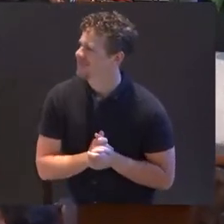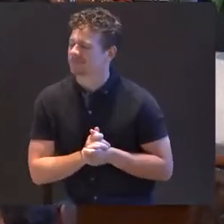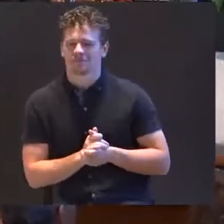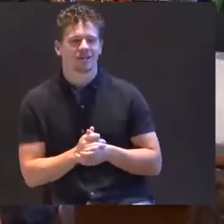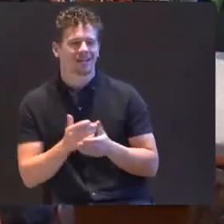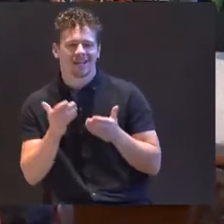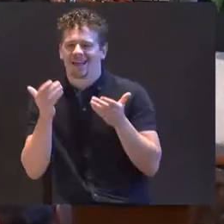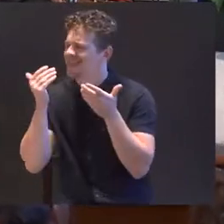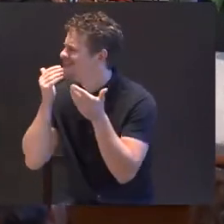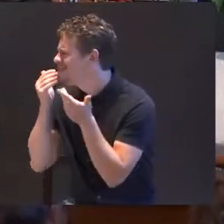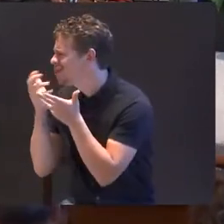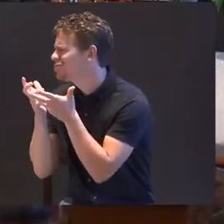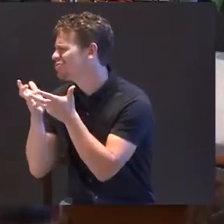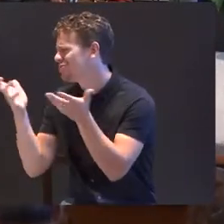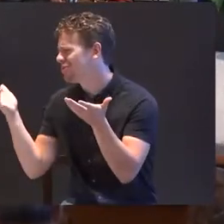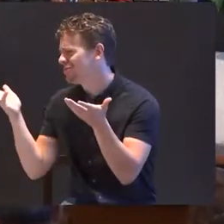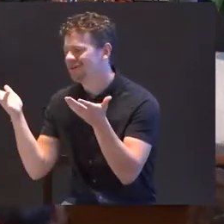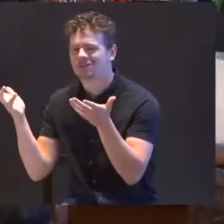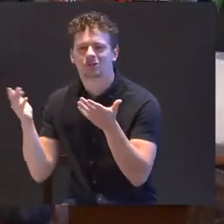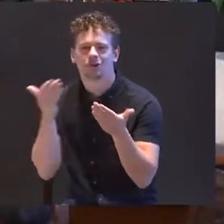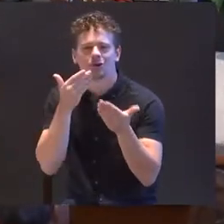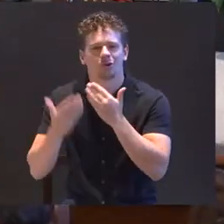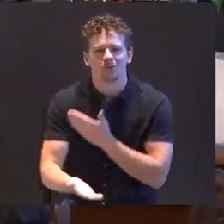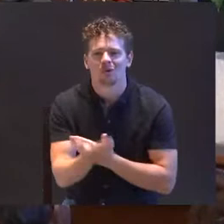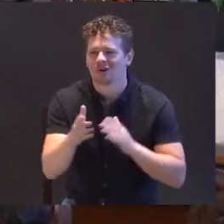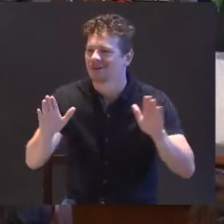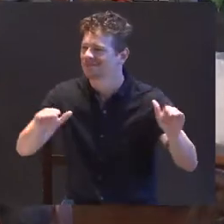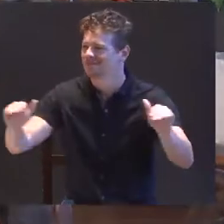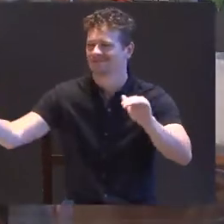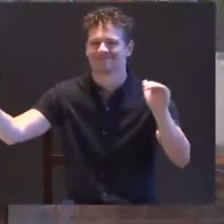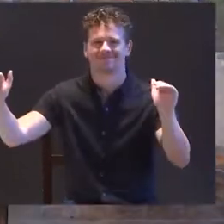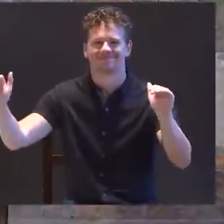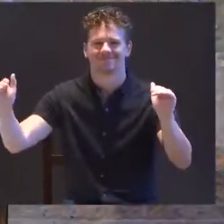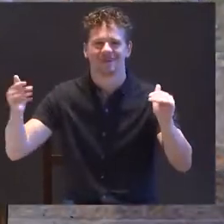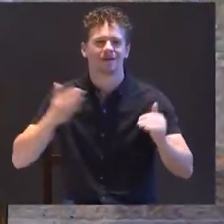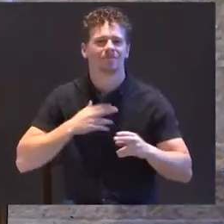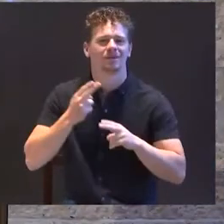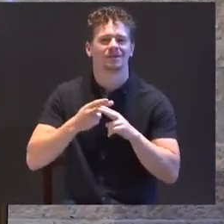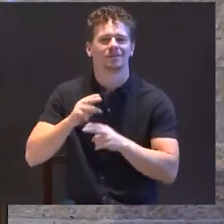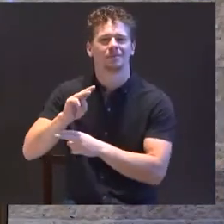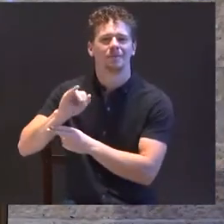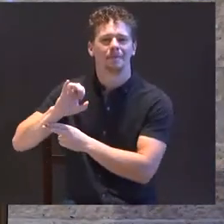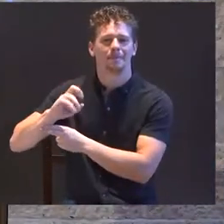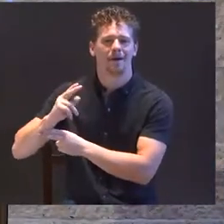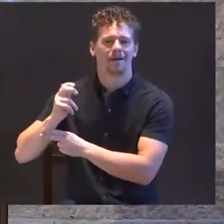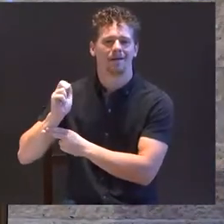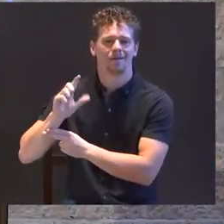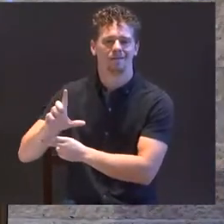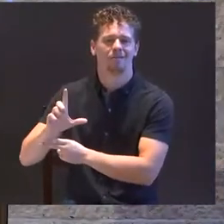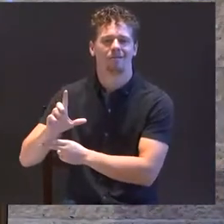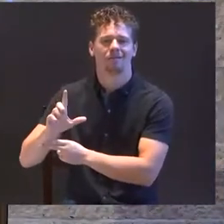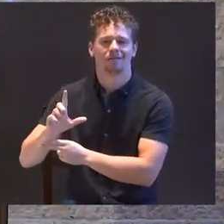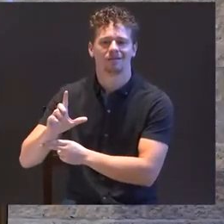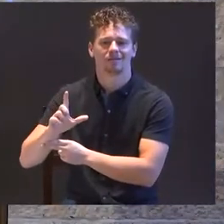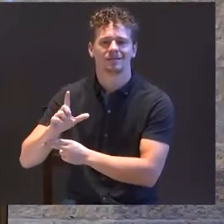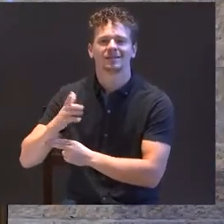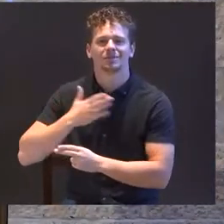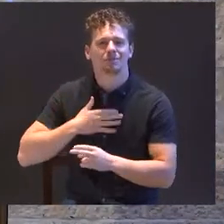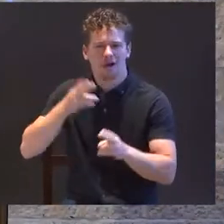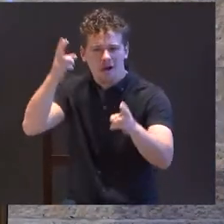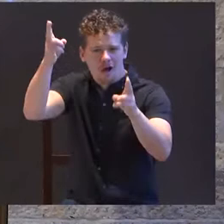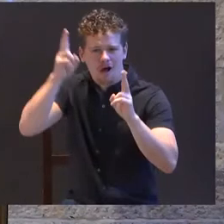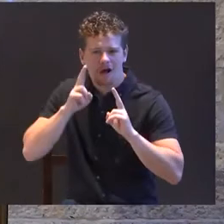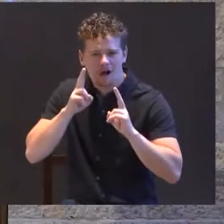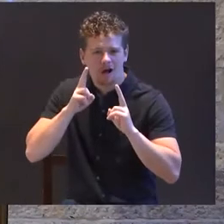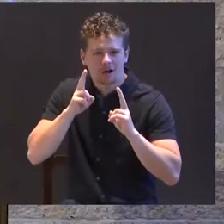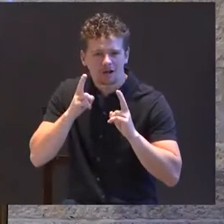Thank you so much. Good morning. My name is Michael Showalter, and it is my honor to serve as your representative to